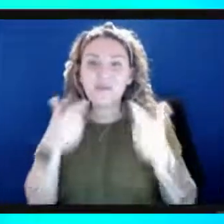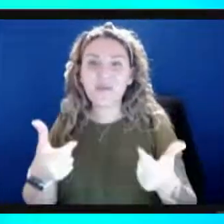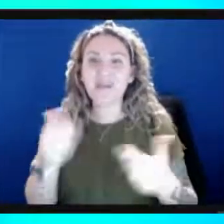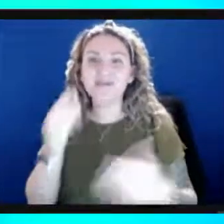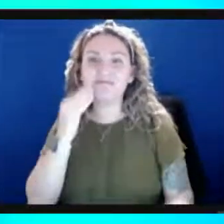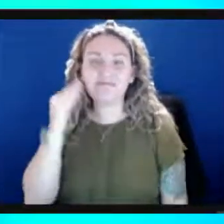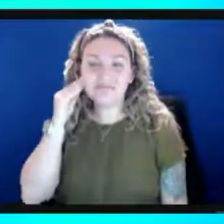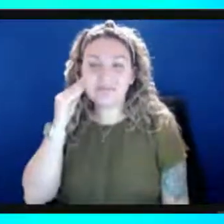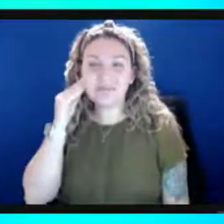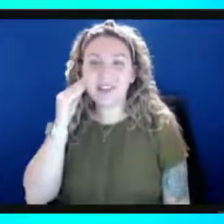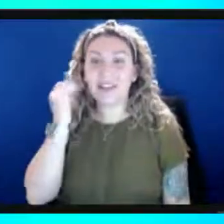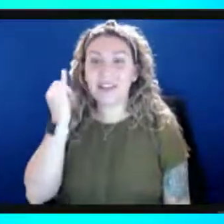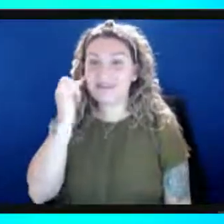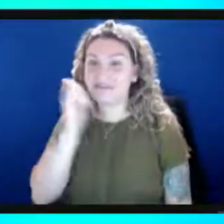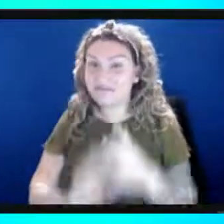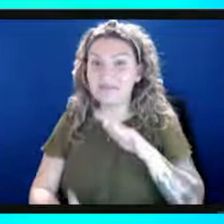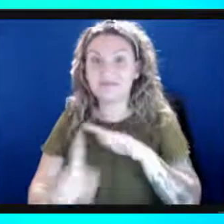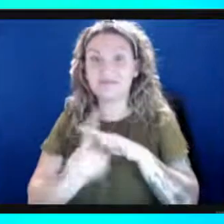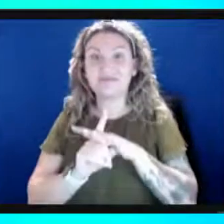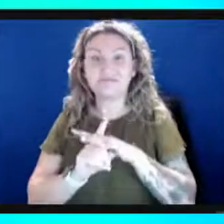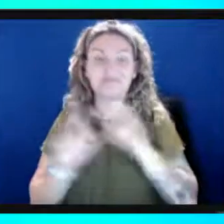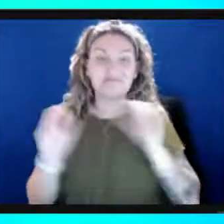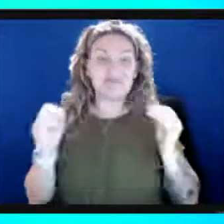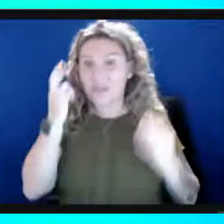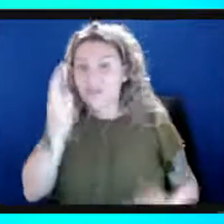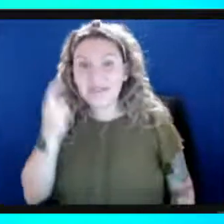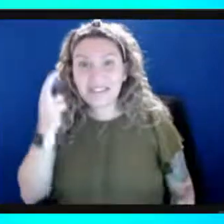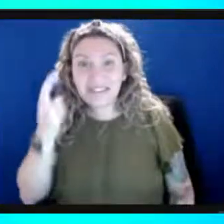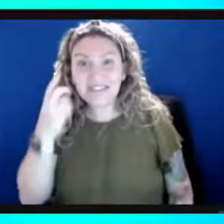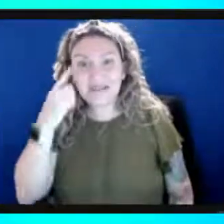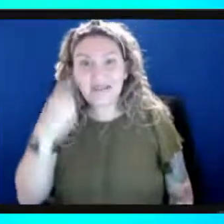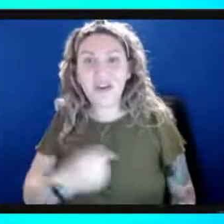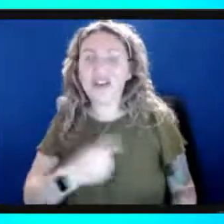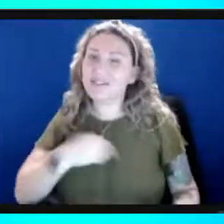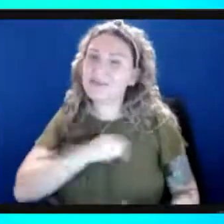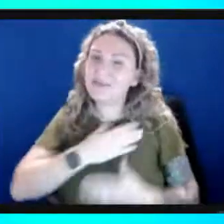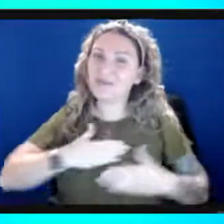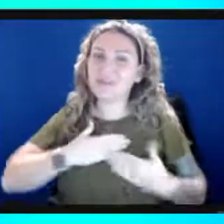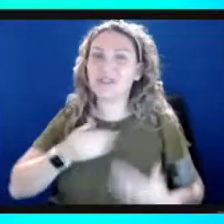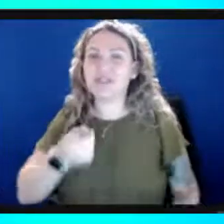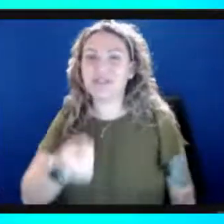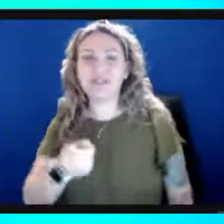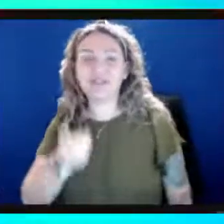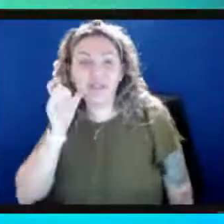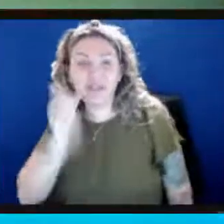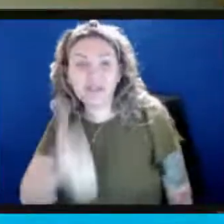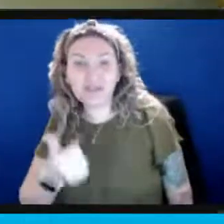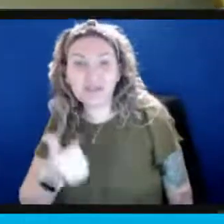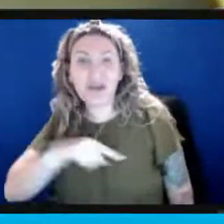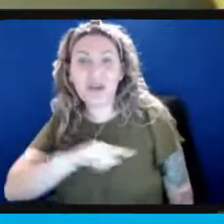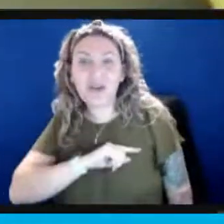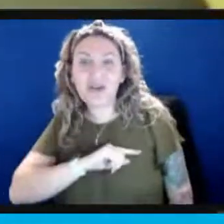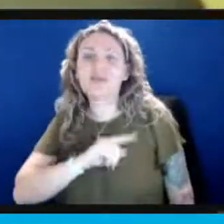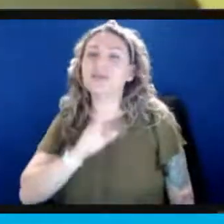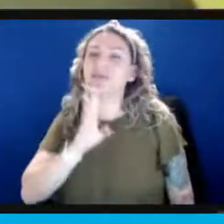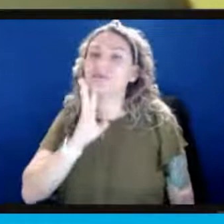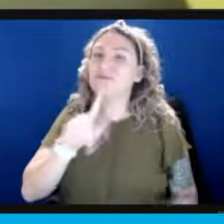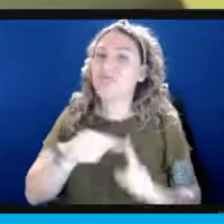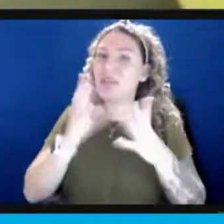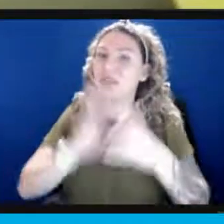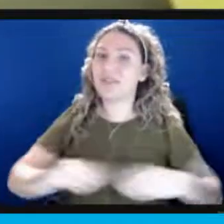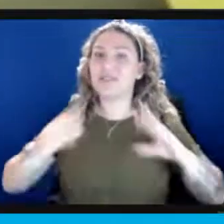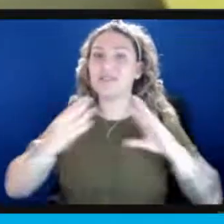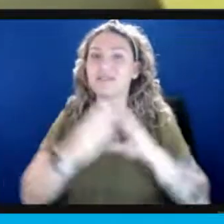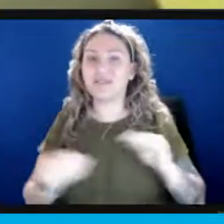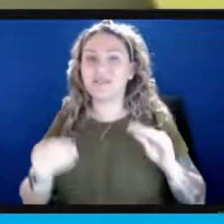you don't show up, there's no reason for us to, so we really appreciate you. Coming up tomorrow, we'll revisit the story of a man who's made